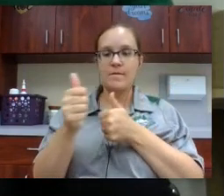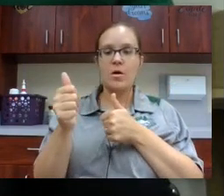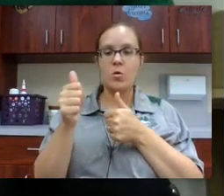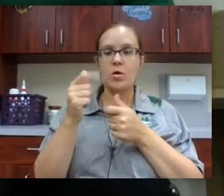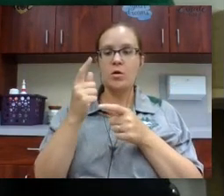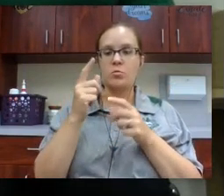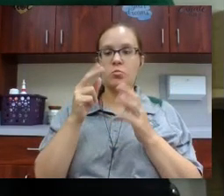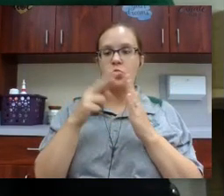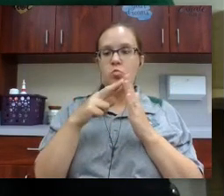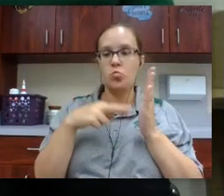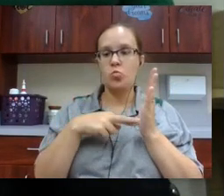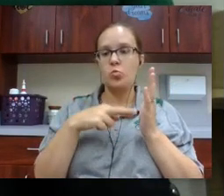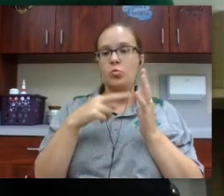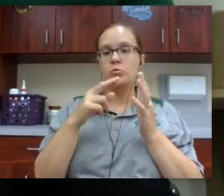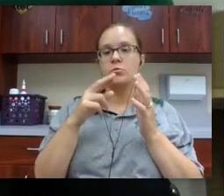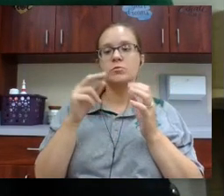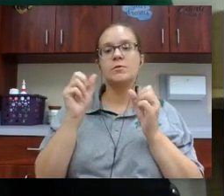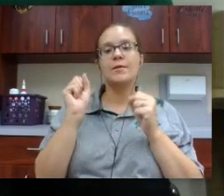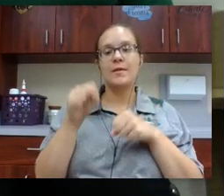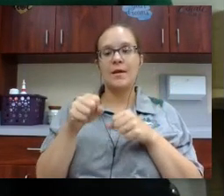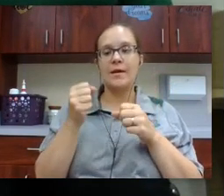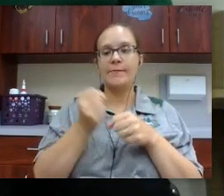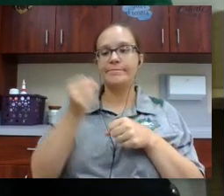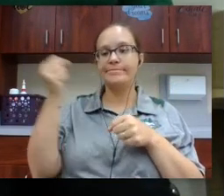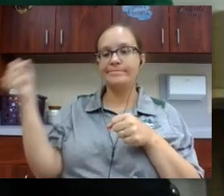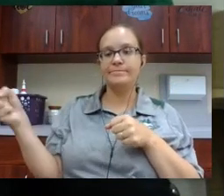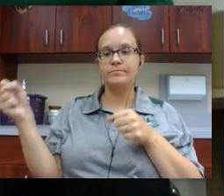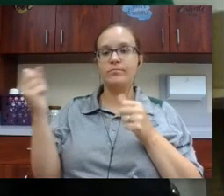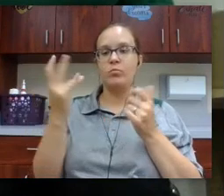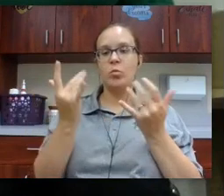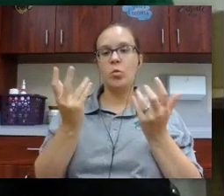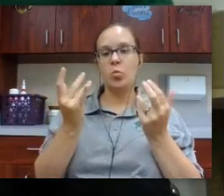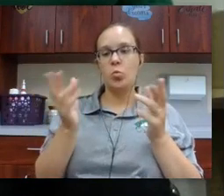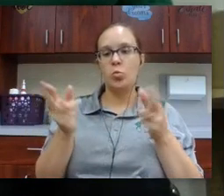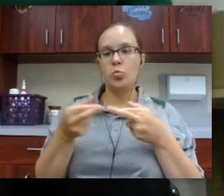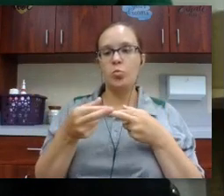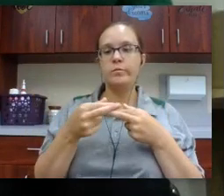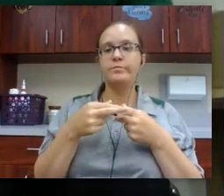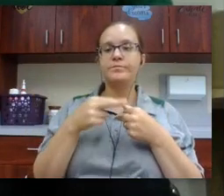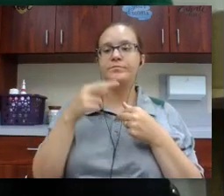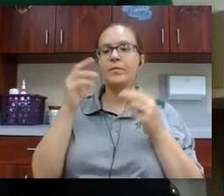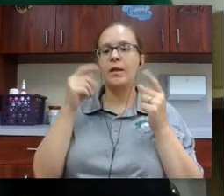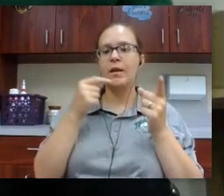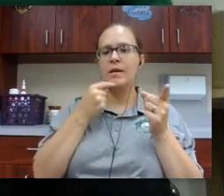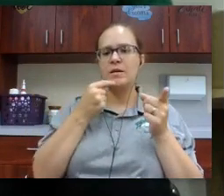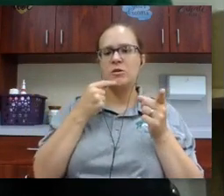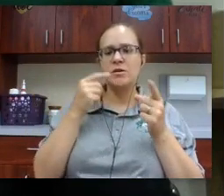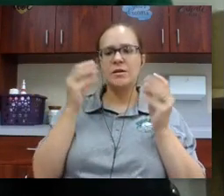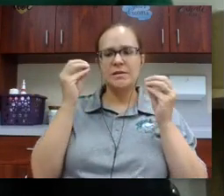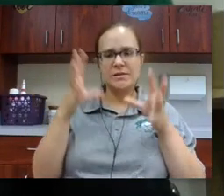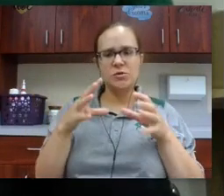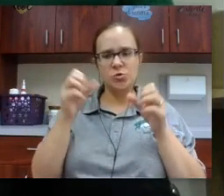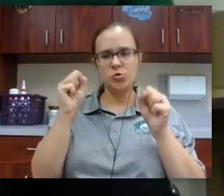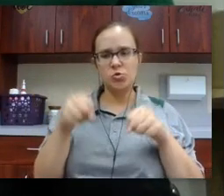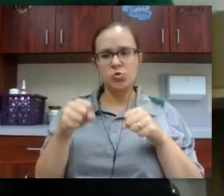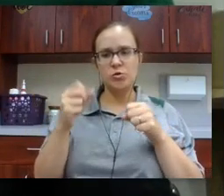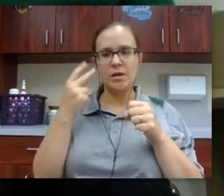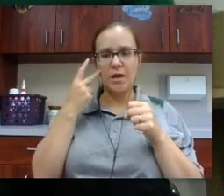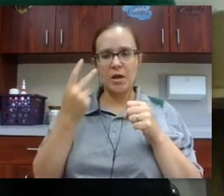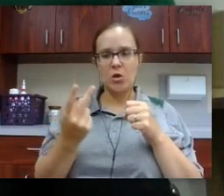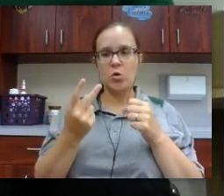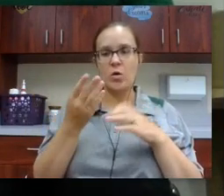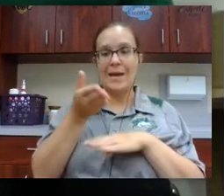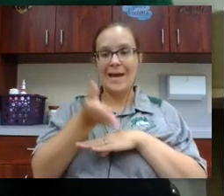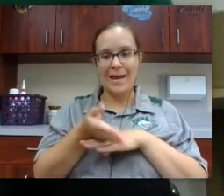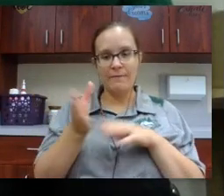go ahead and put you in the waiting room as well. Yeah. And it's my understanding, Dr. Fitz, that teachers can pull reports after class is over with.